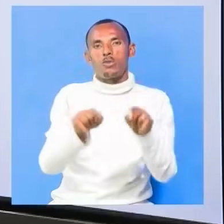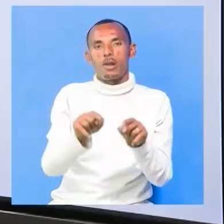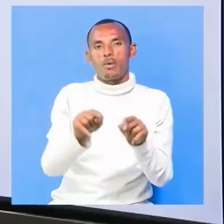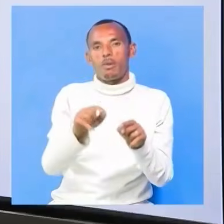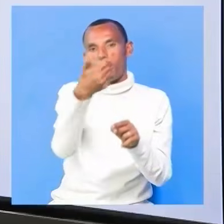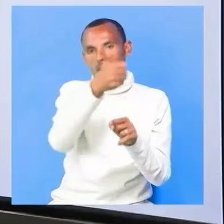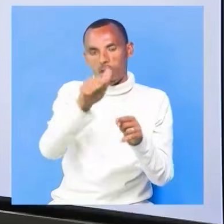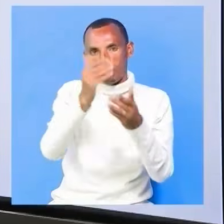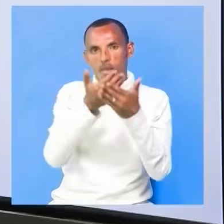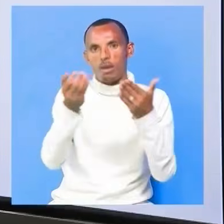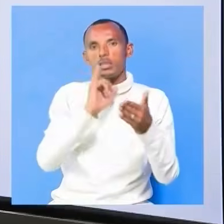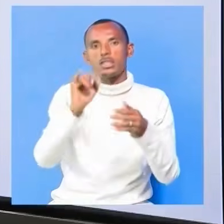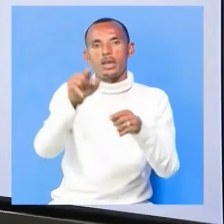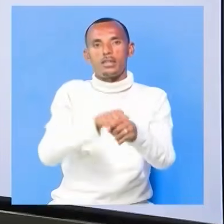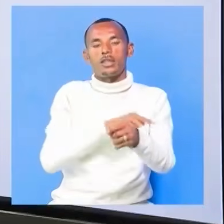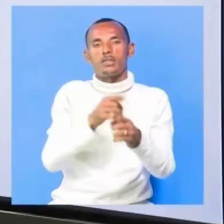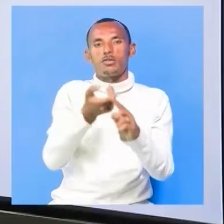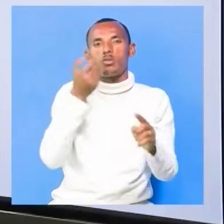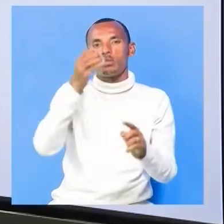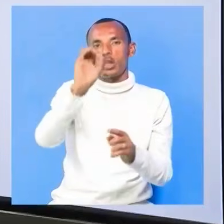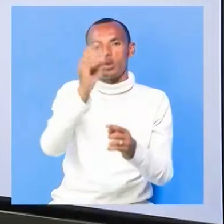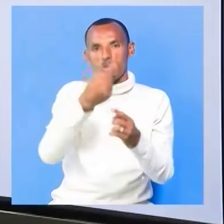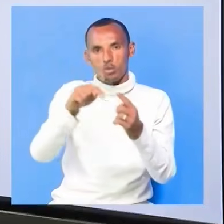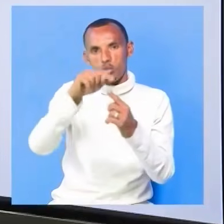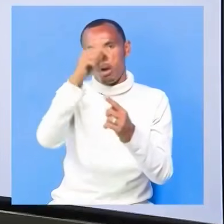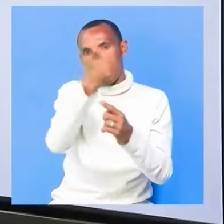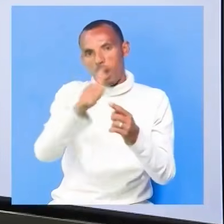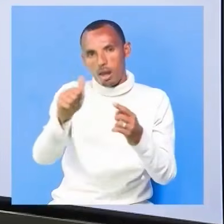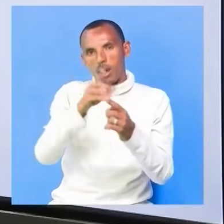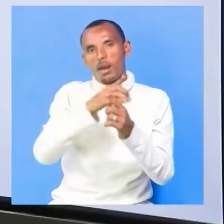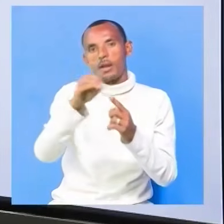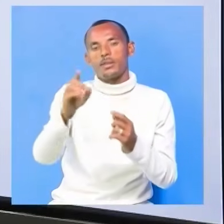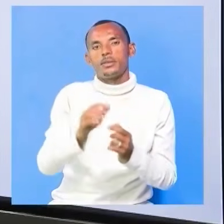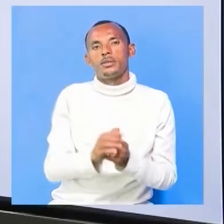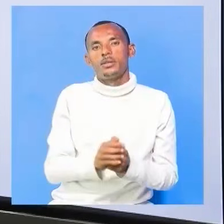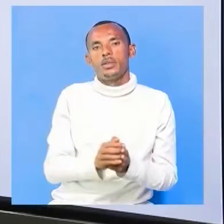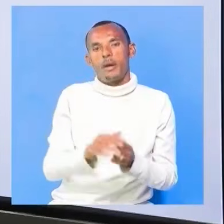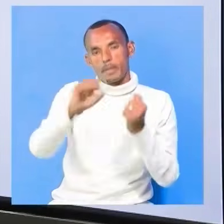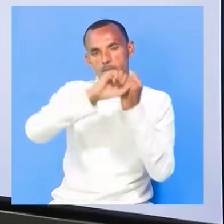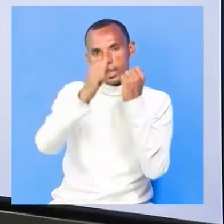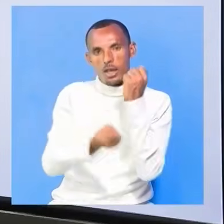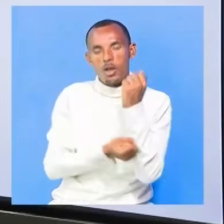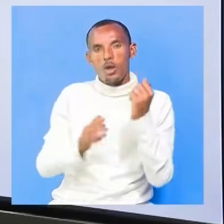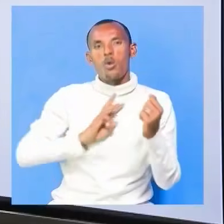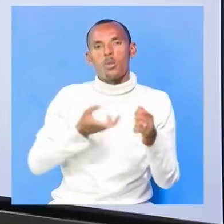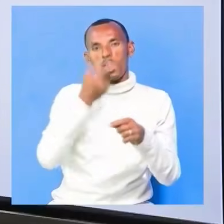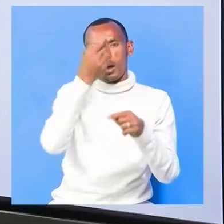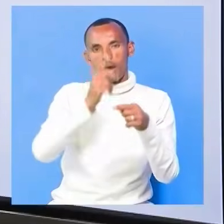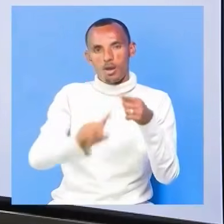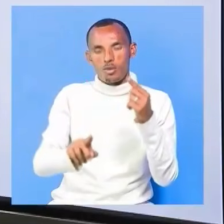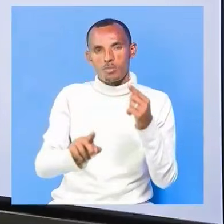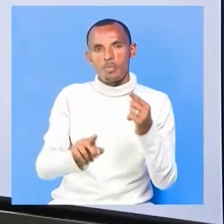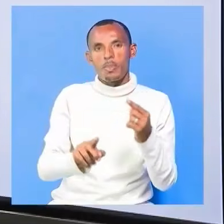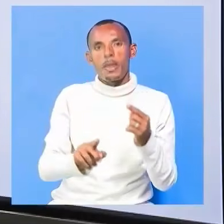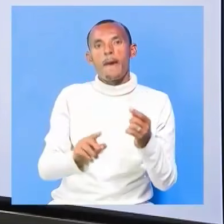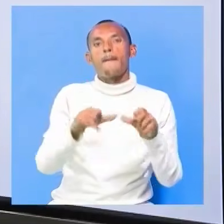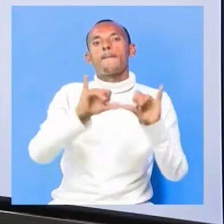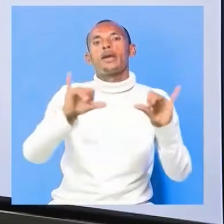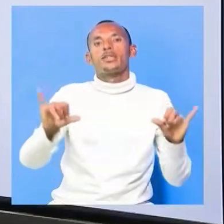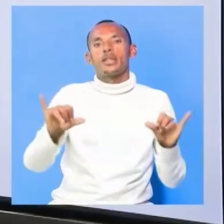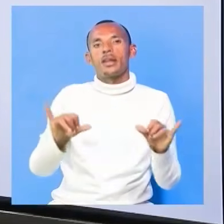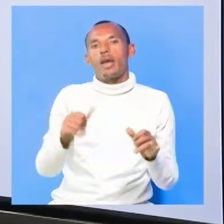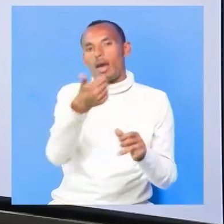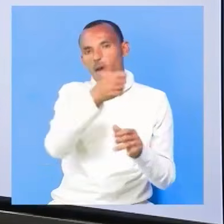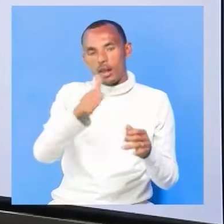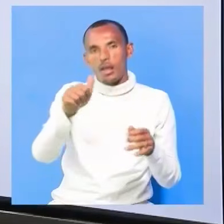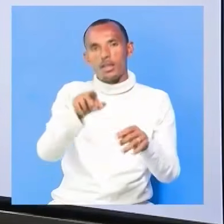absolute value of anything is the distance from 0 to some point. Basically, we cannot